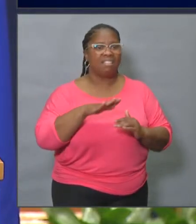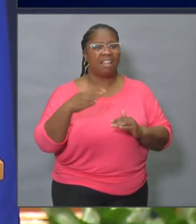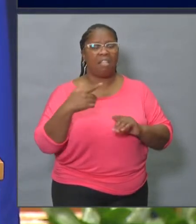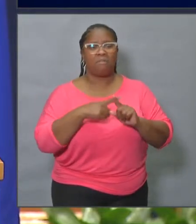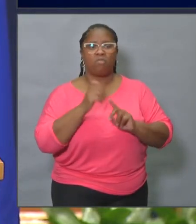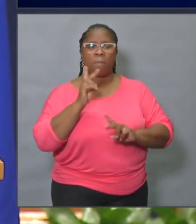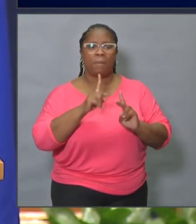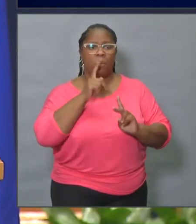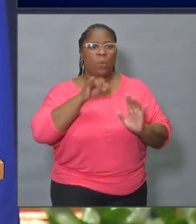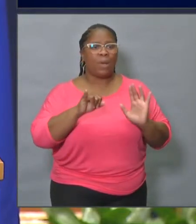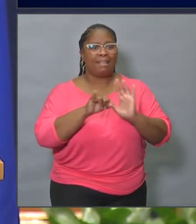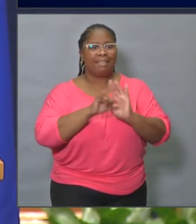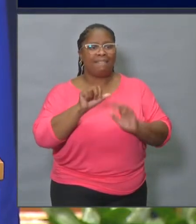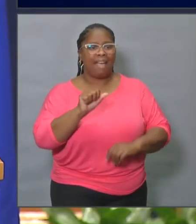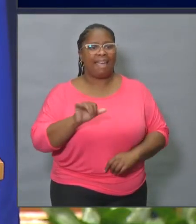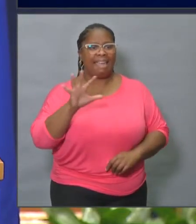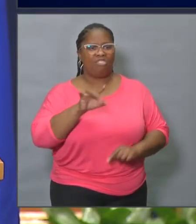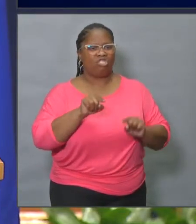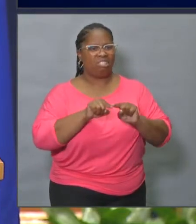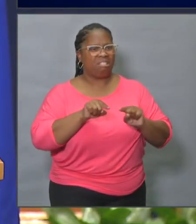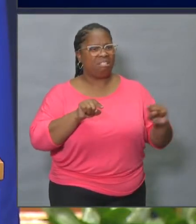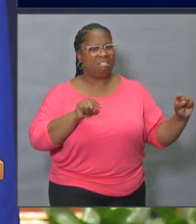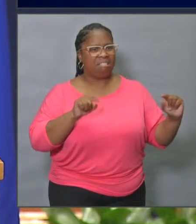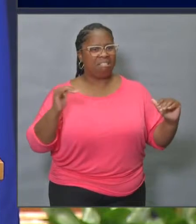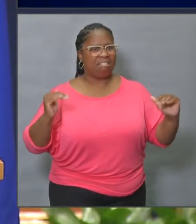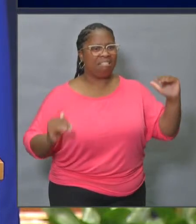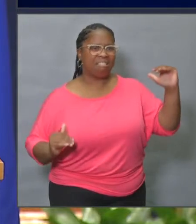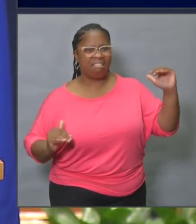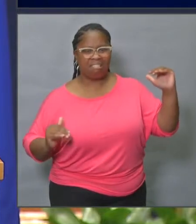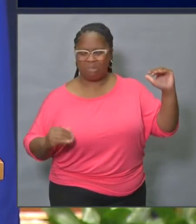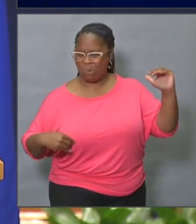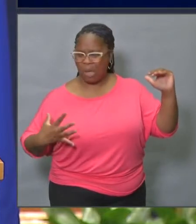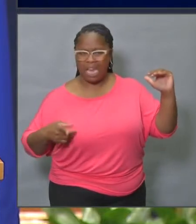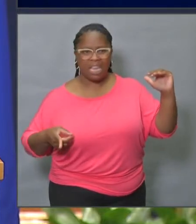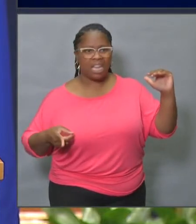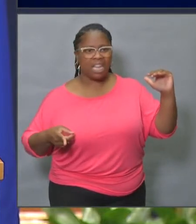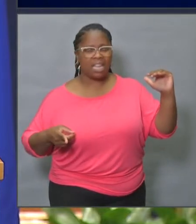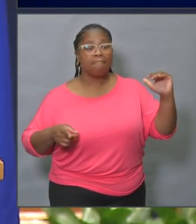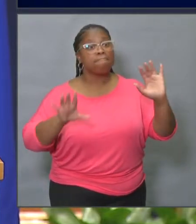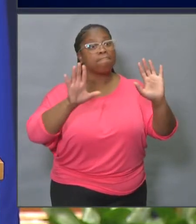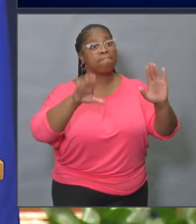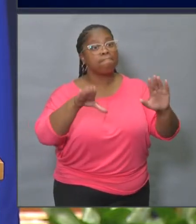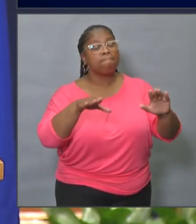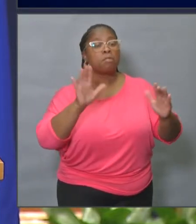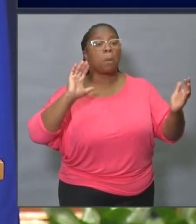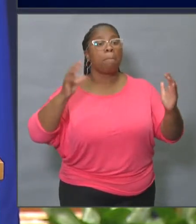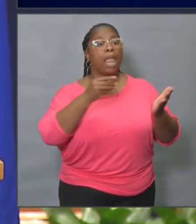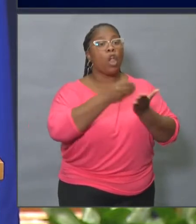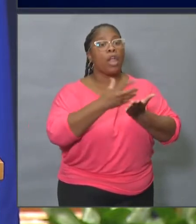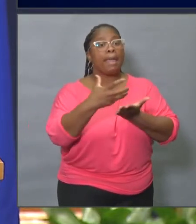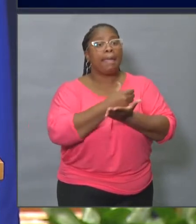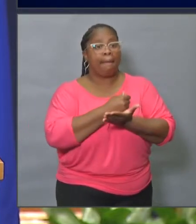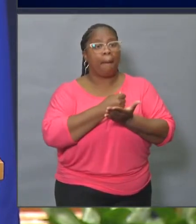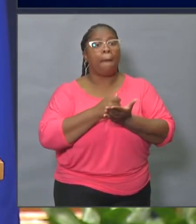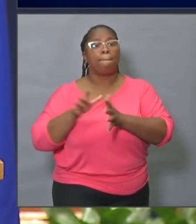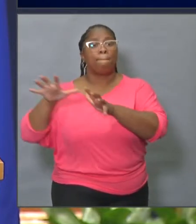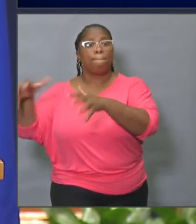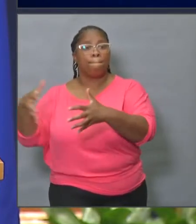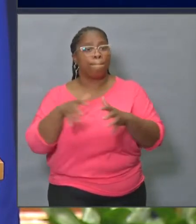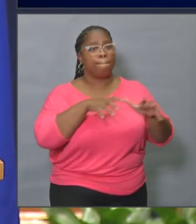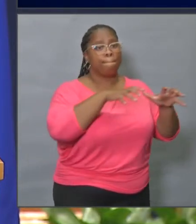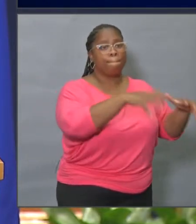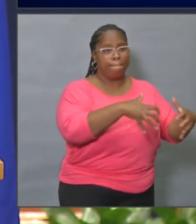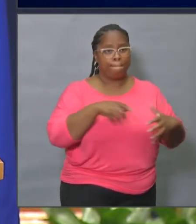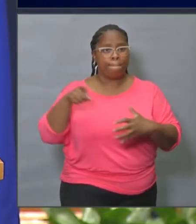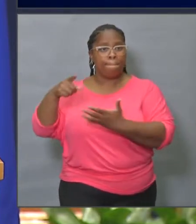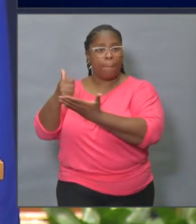who identified as Asian. And when we look at communities by income levels, and we assume the death rate for all groups could be the